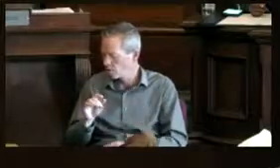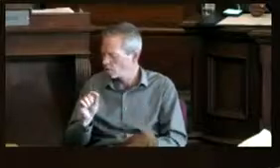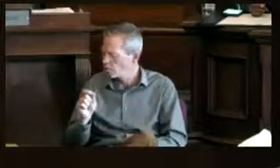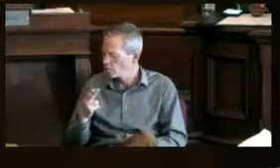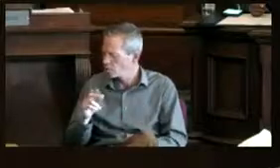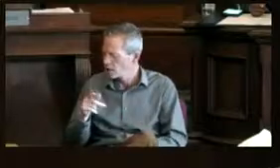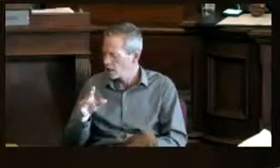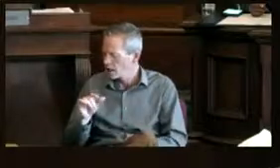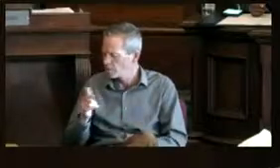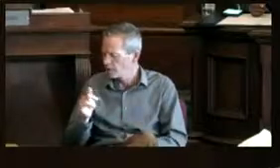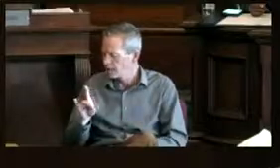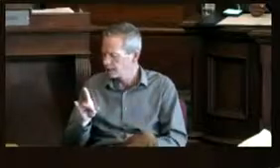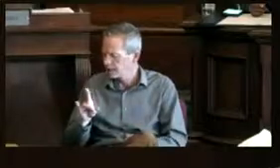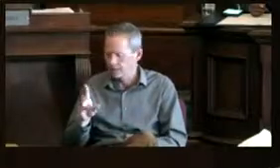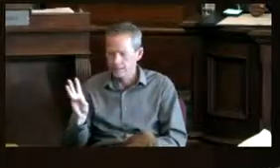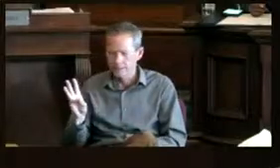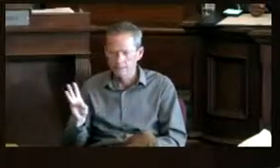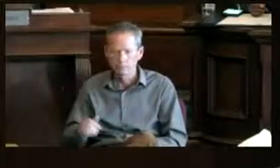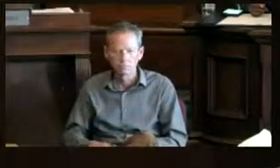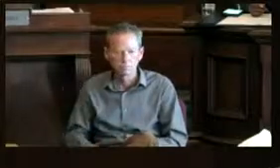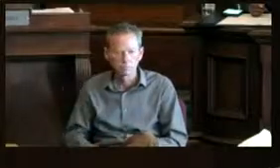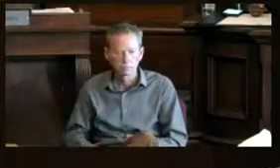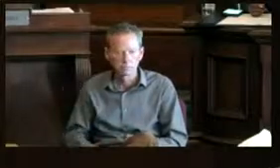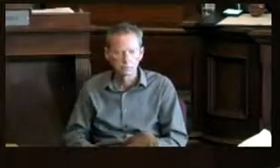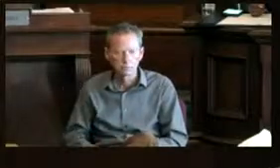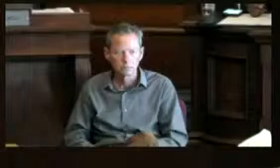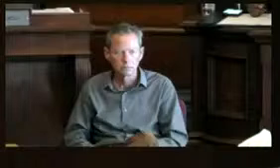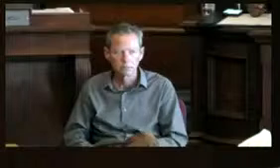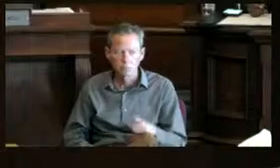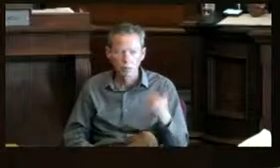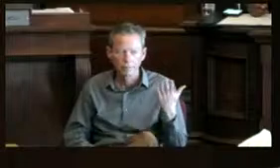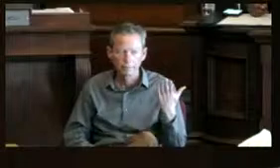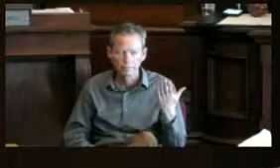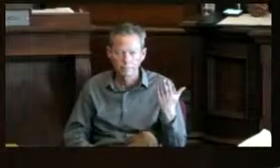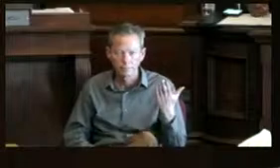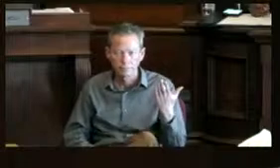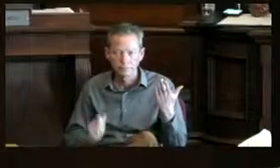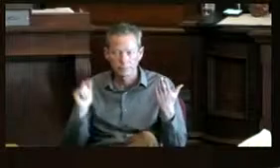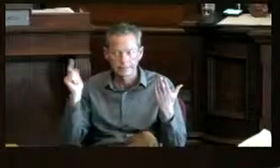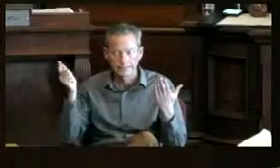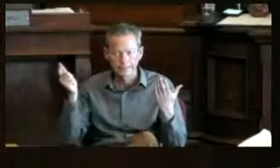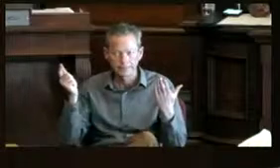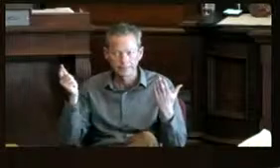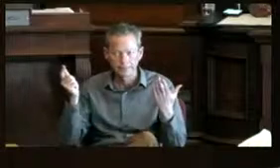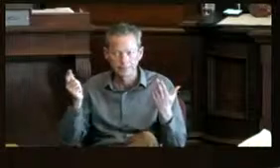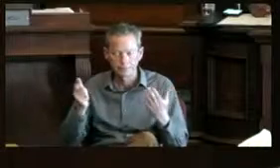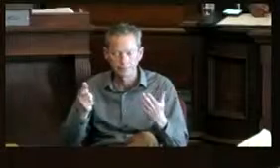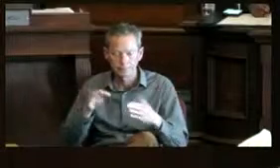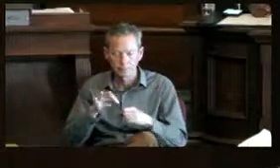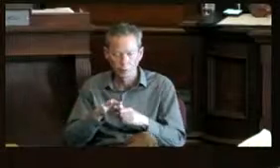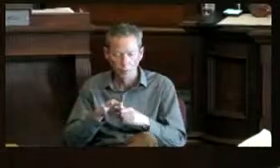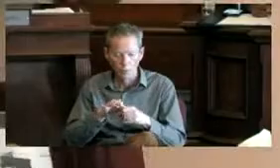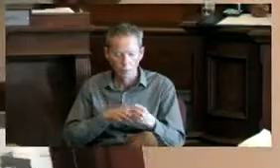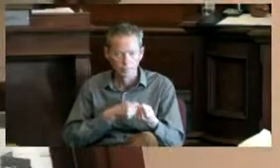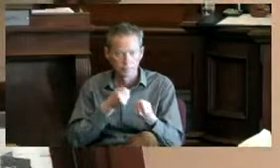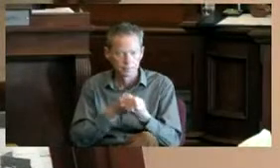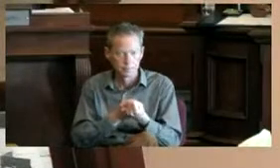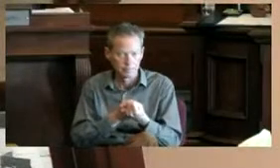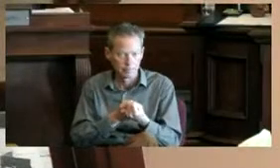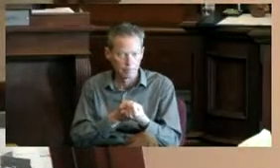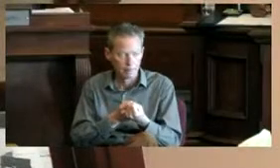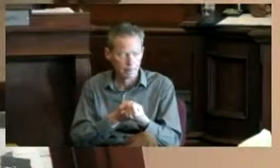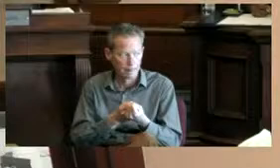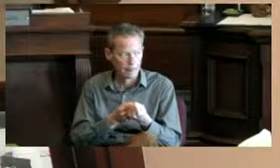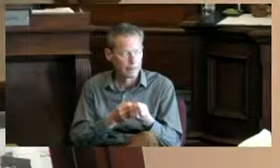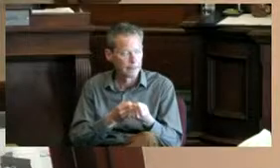p.m. Questions, comments, or concerns? Move it. Second. Moved and seconded, and now we vote. All in favor of introductory